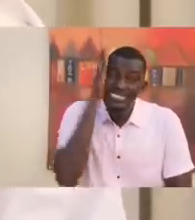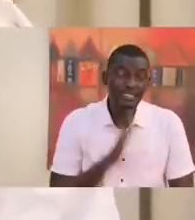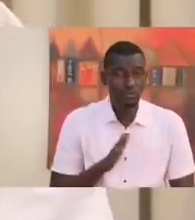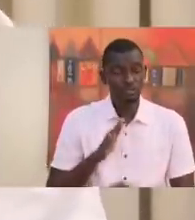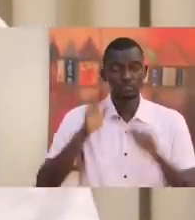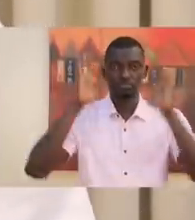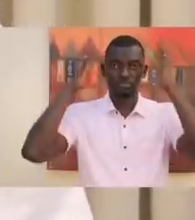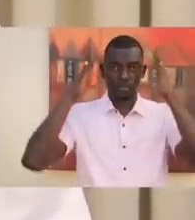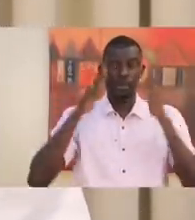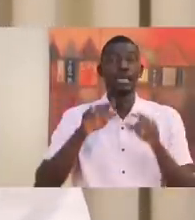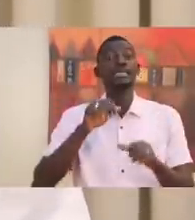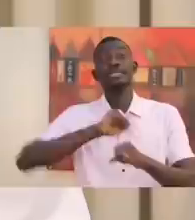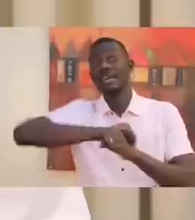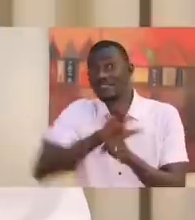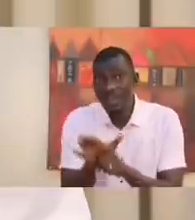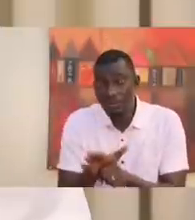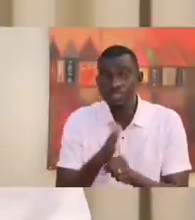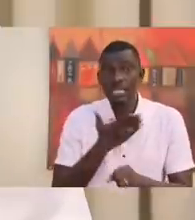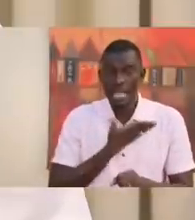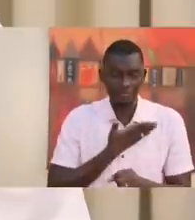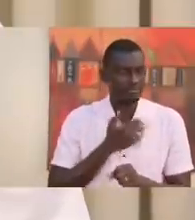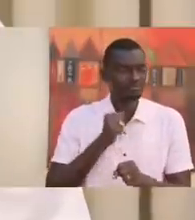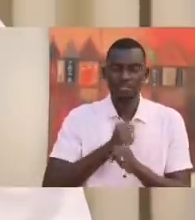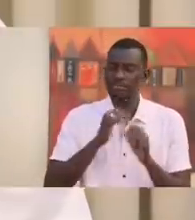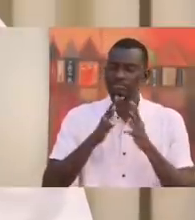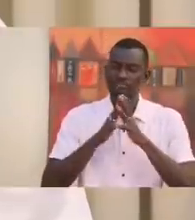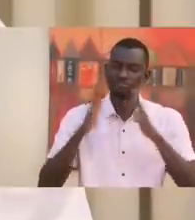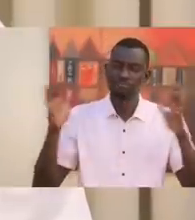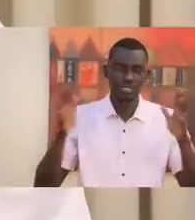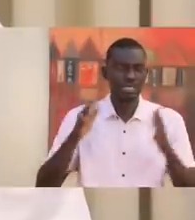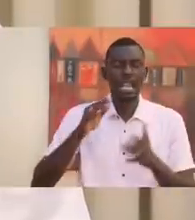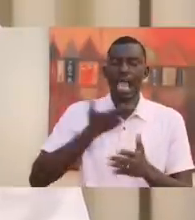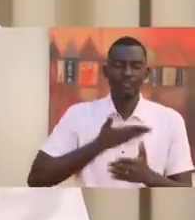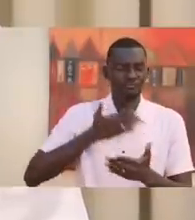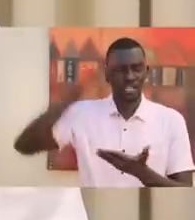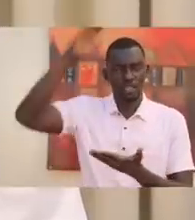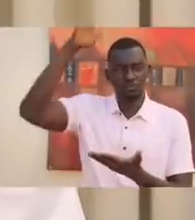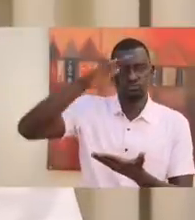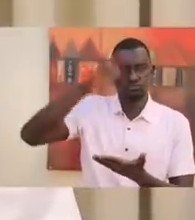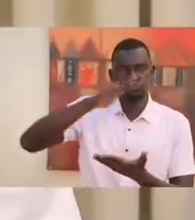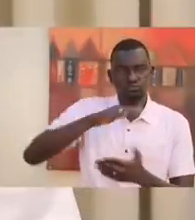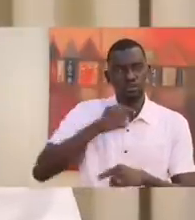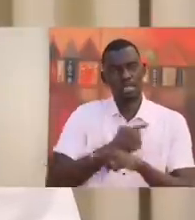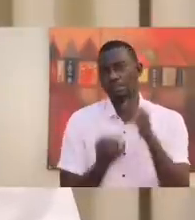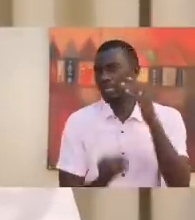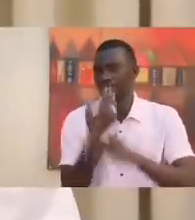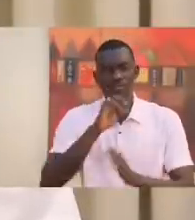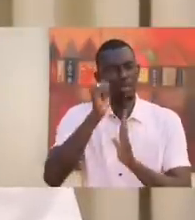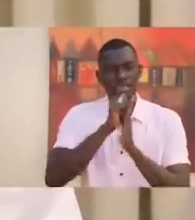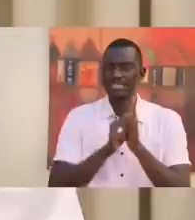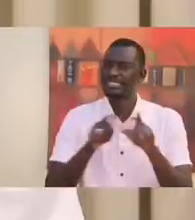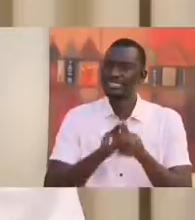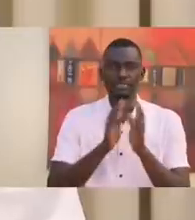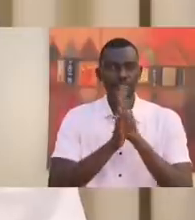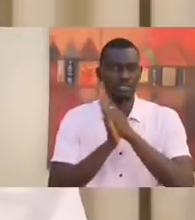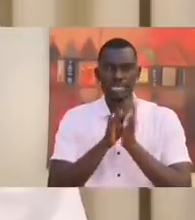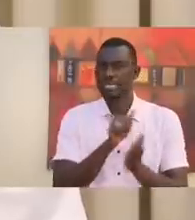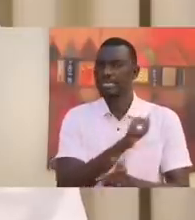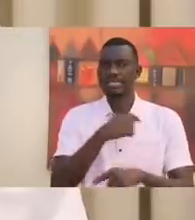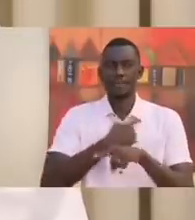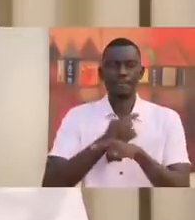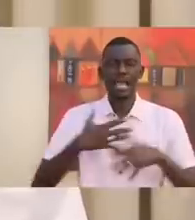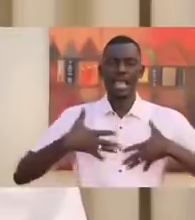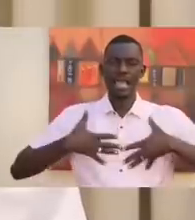hansang wol be nyamale. A public place of worship, mosque and churches may be opened 15 minutes before